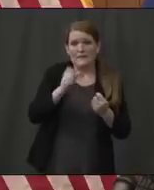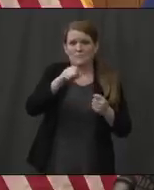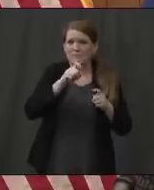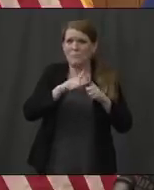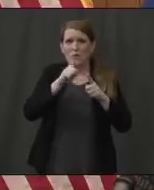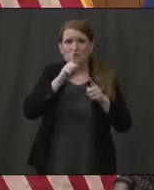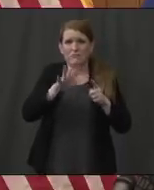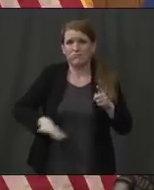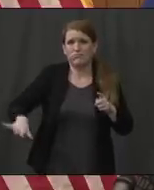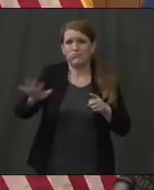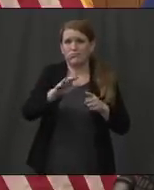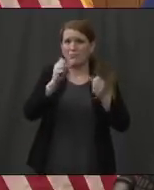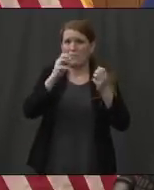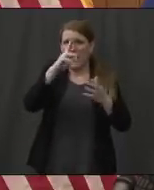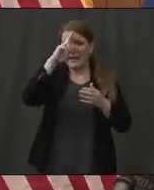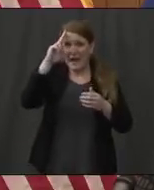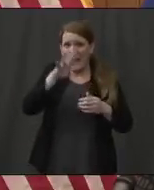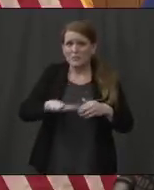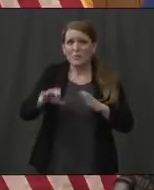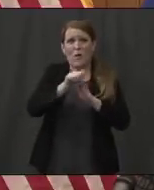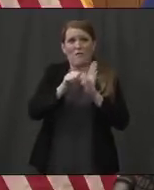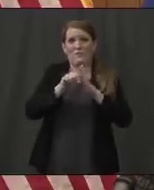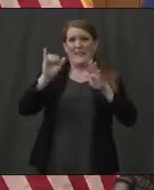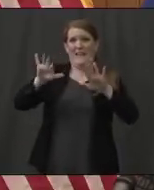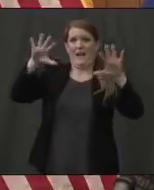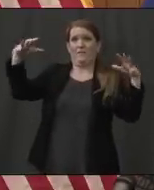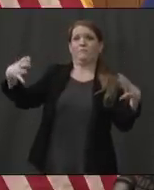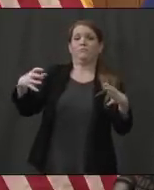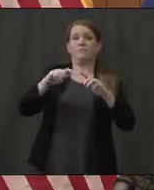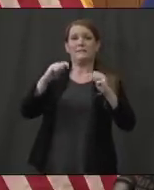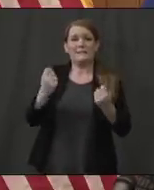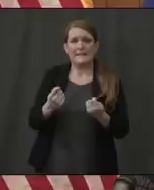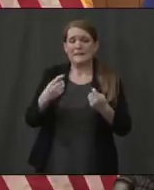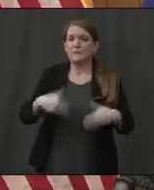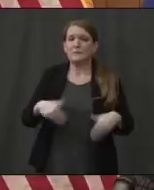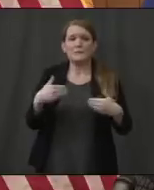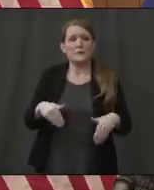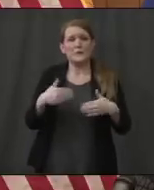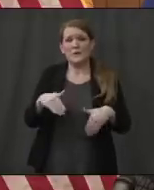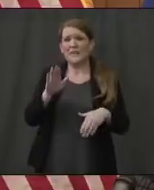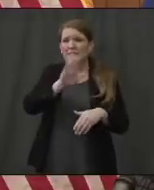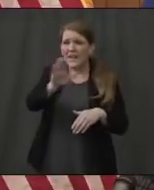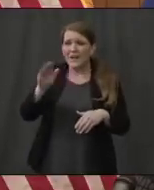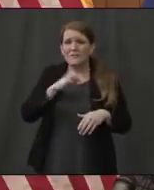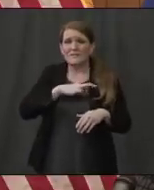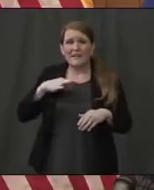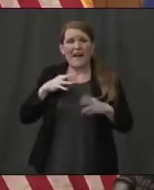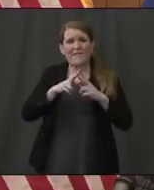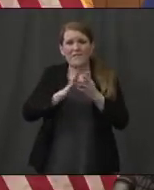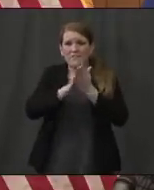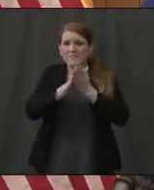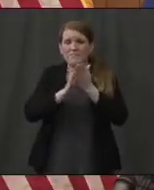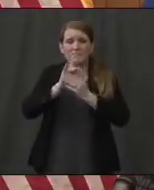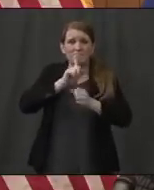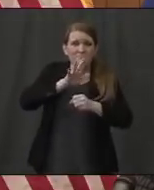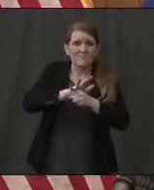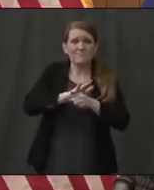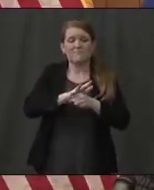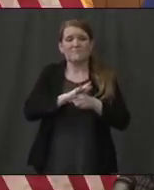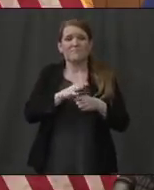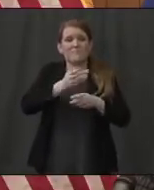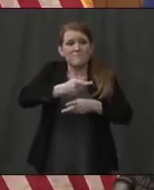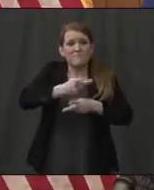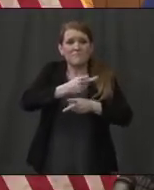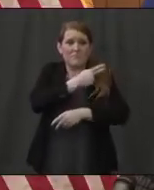by talented people, staffed by incredibly dedicated healthcare workers. What we're trying to do, as you all are,